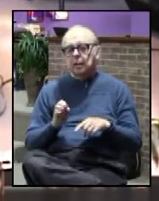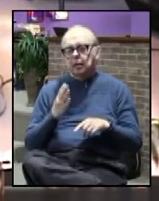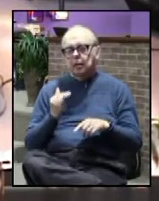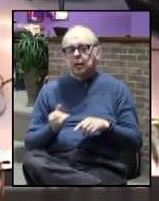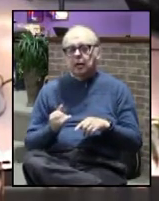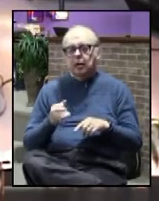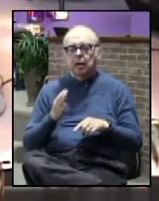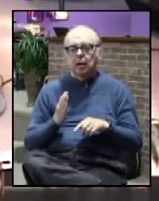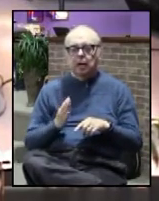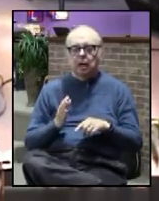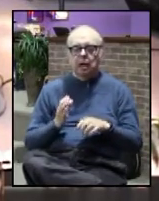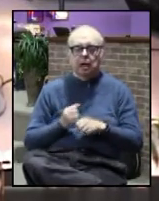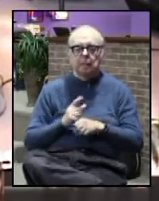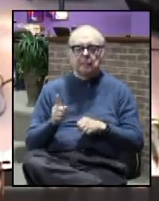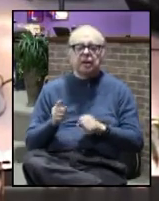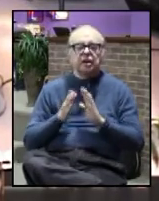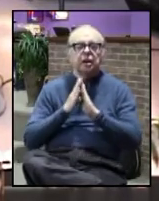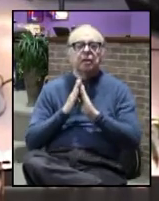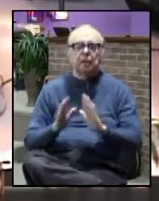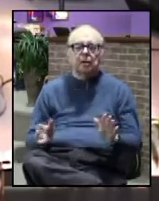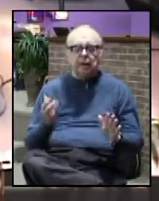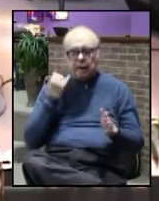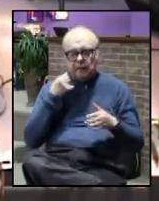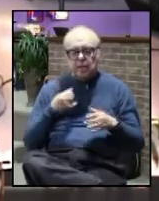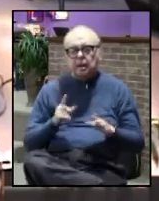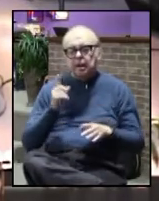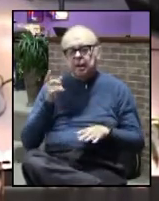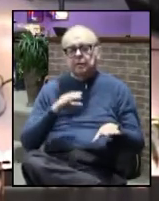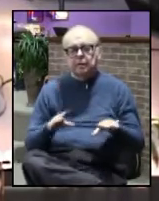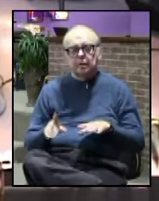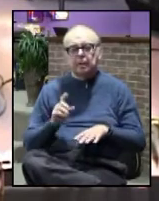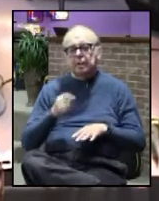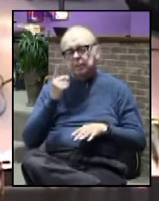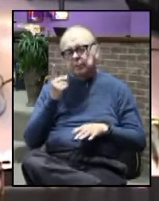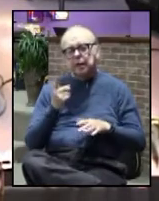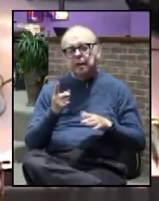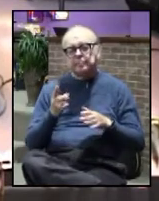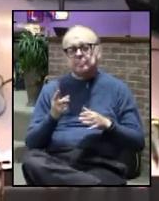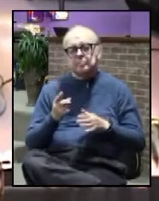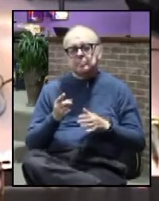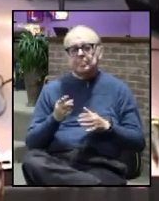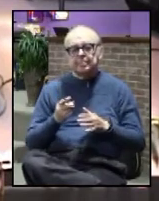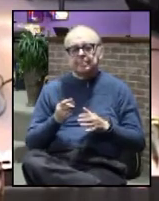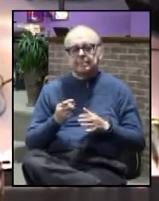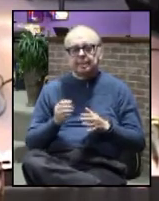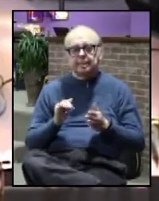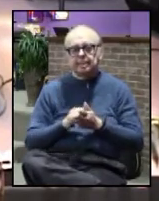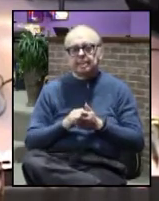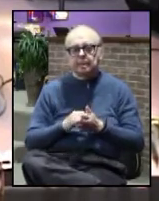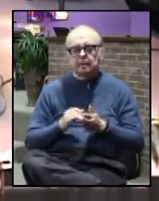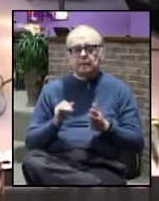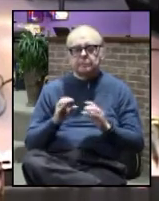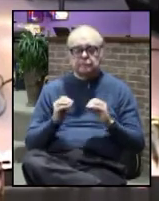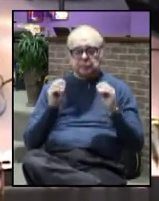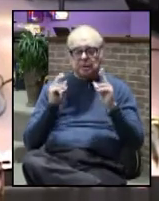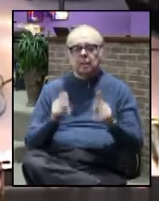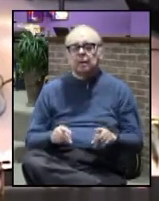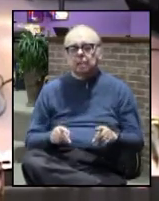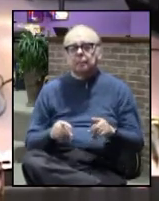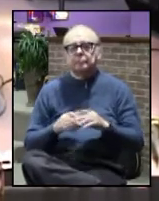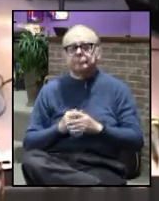Because God can make it calm if you'll let him. We need to understand that no